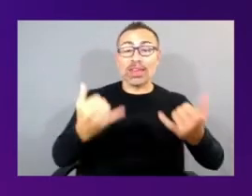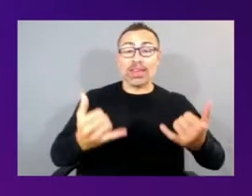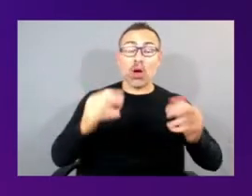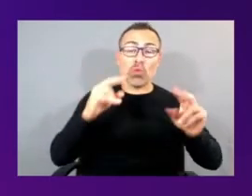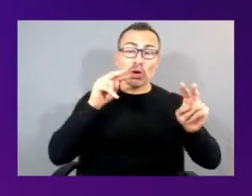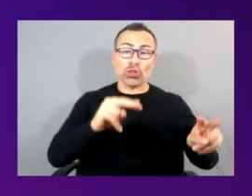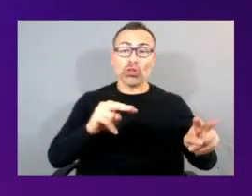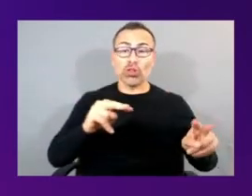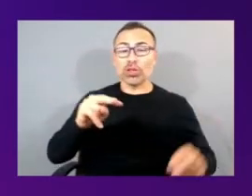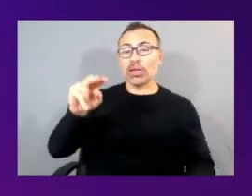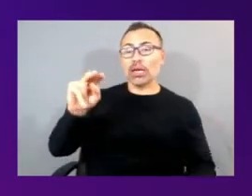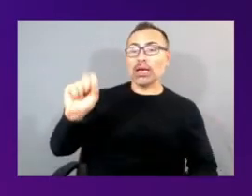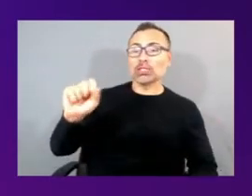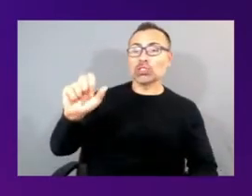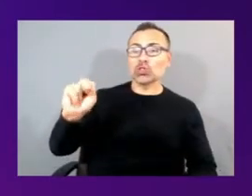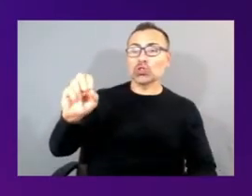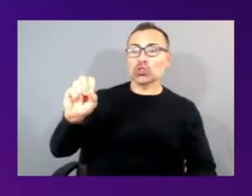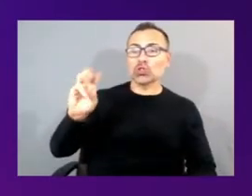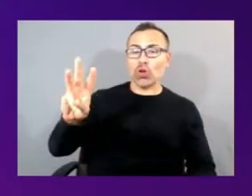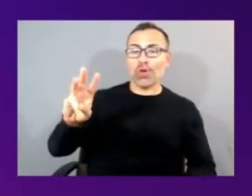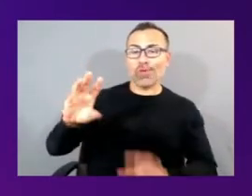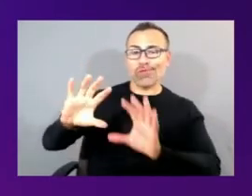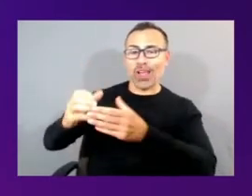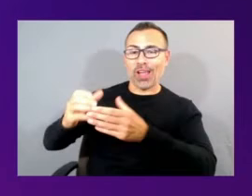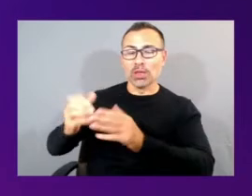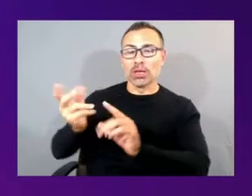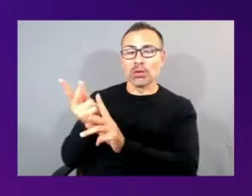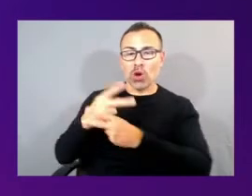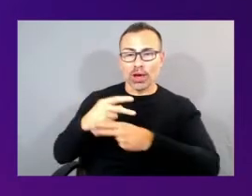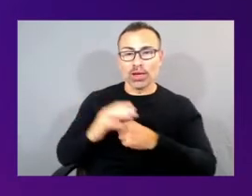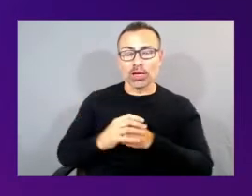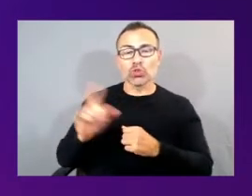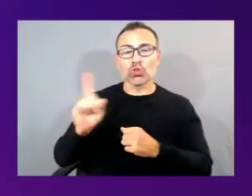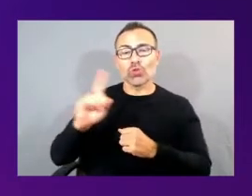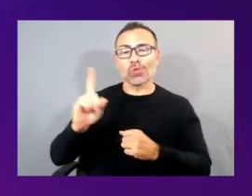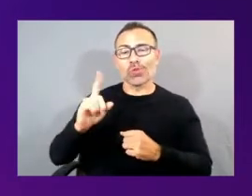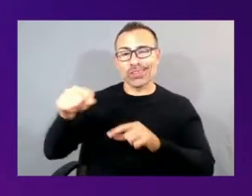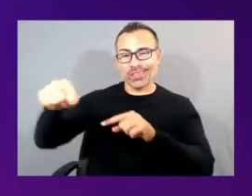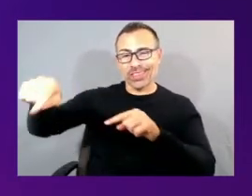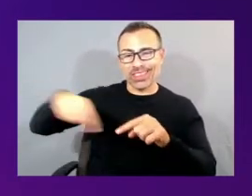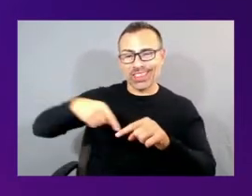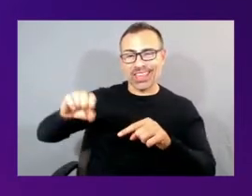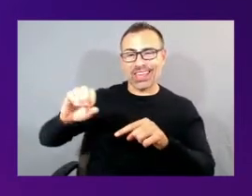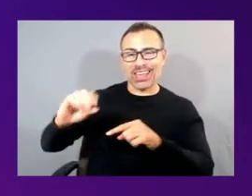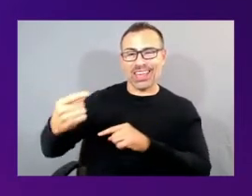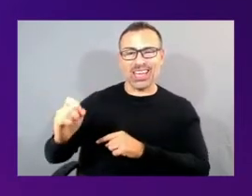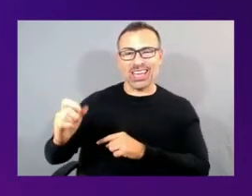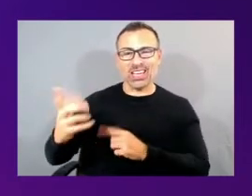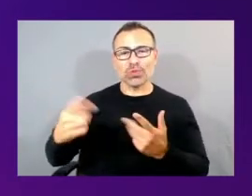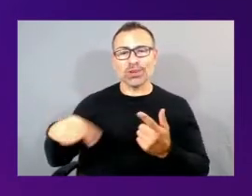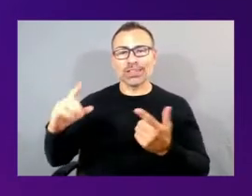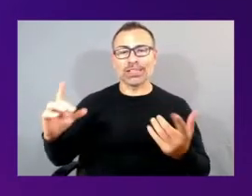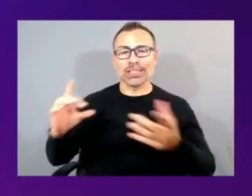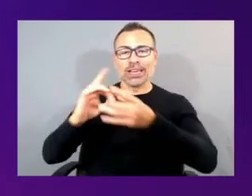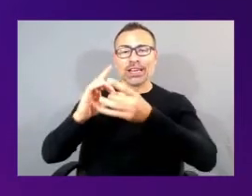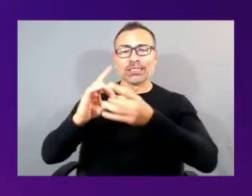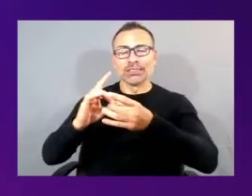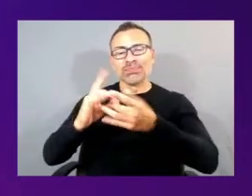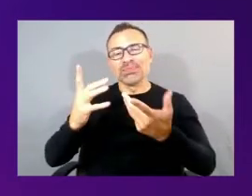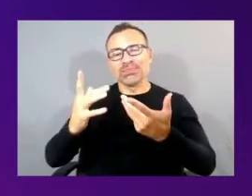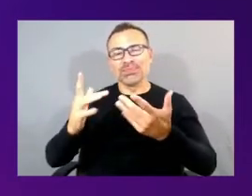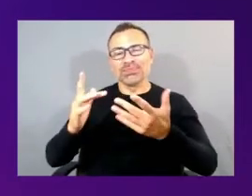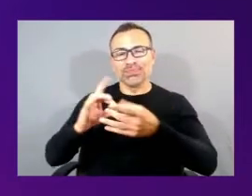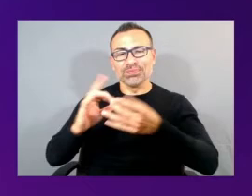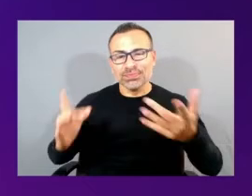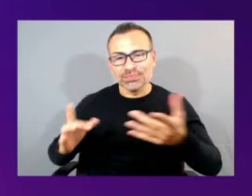and mobile edge, where connections are not always reliable. So AWS provides you a broad set of tools,